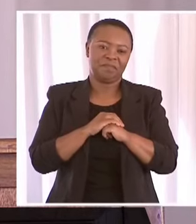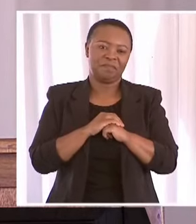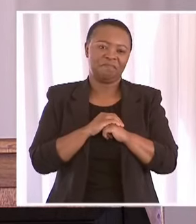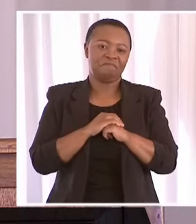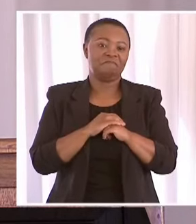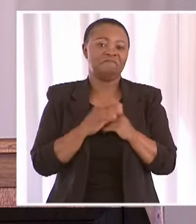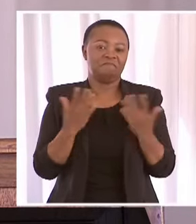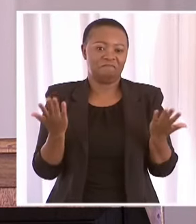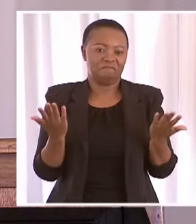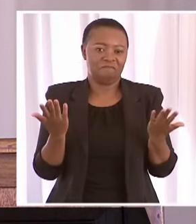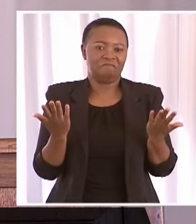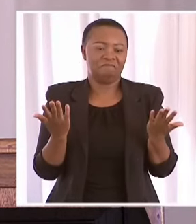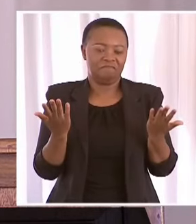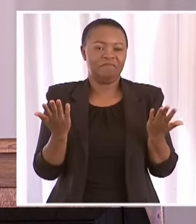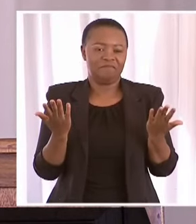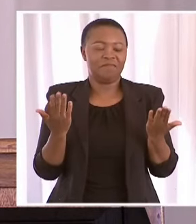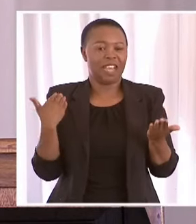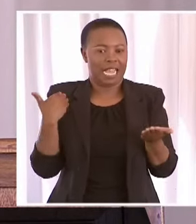Until